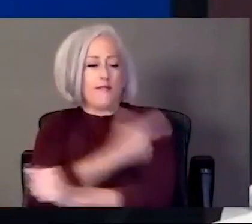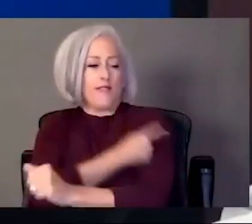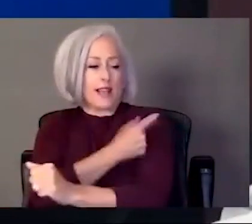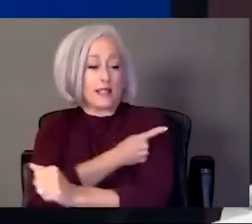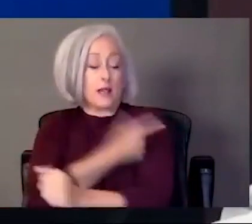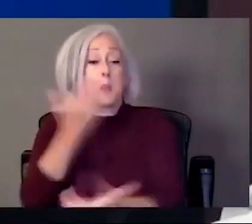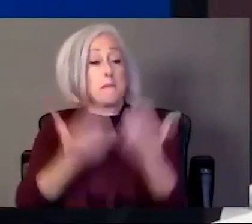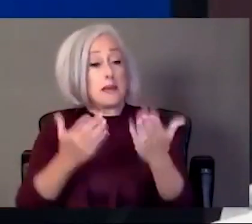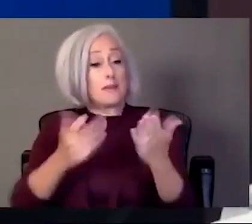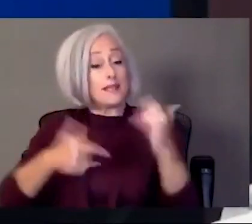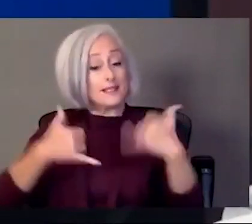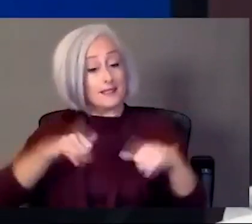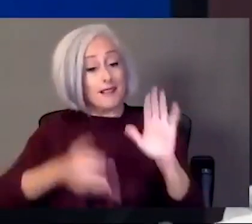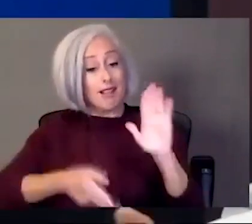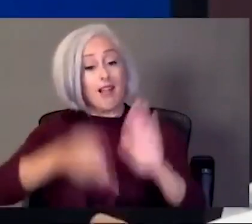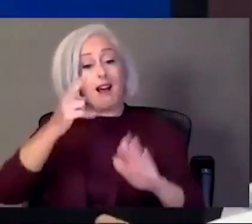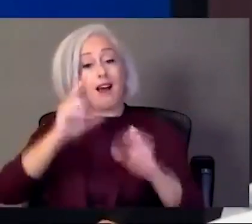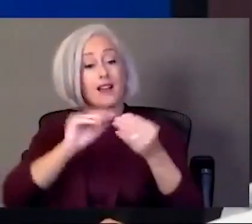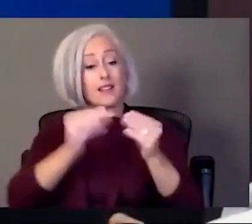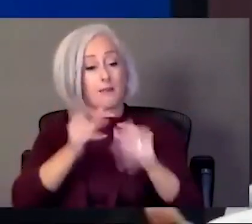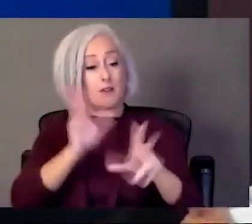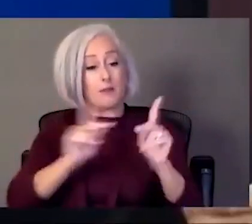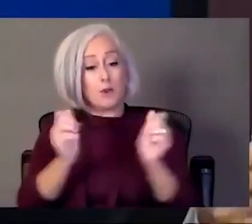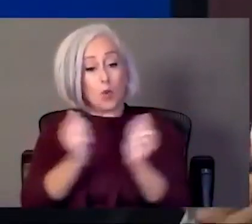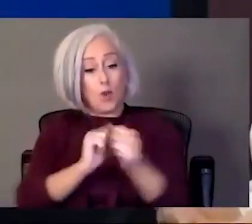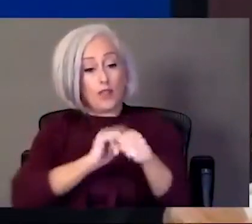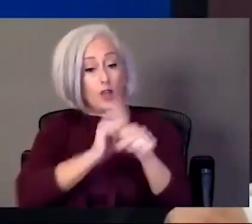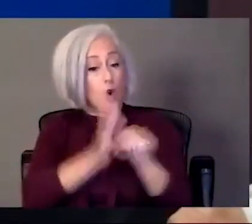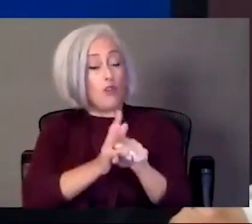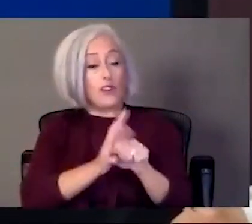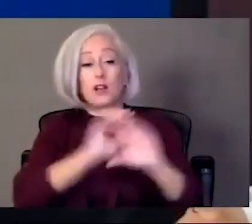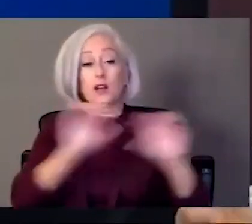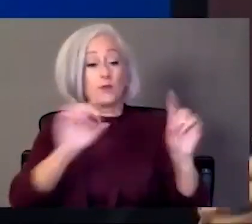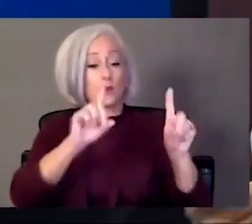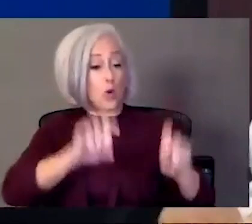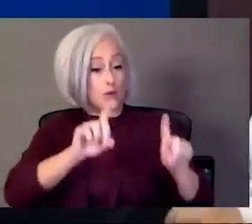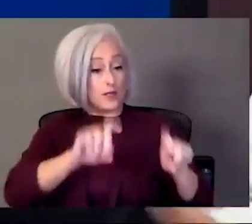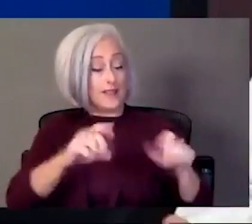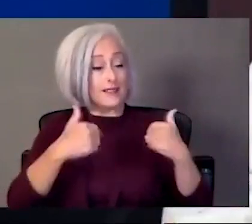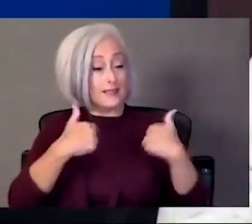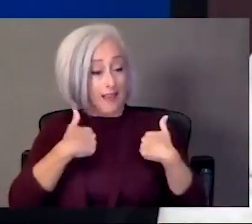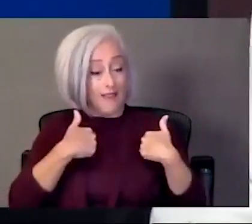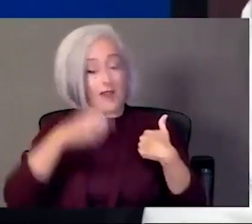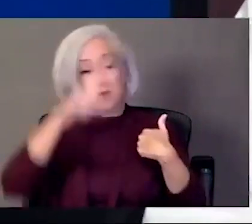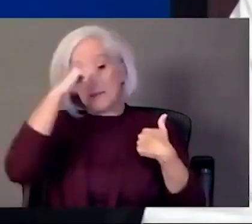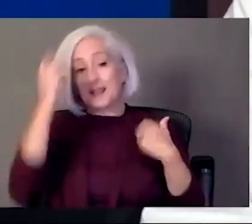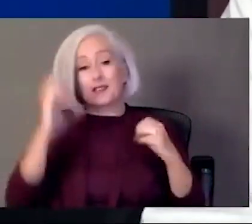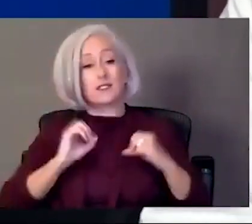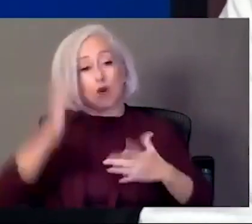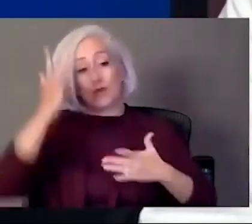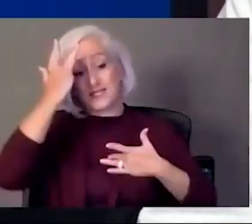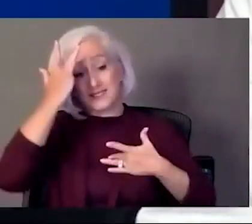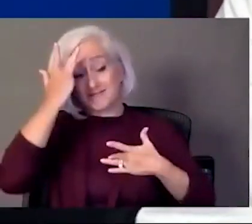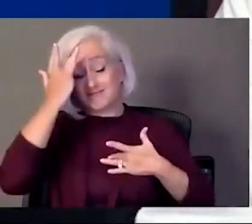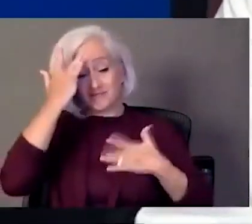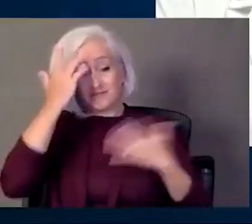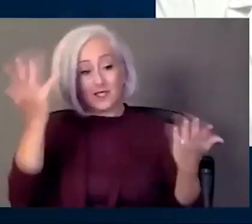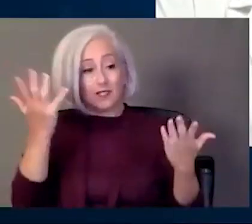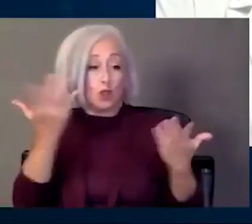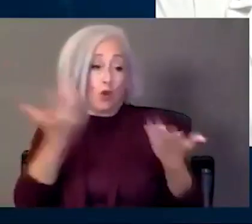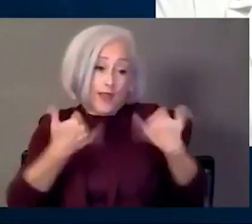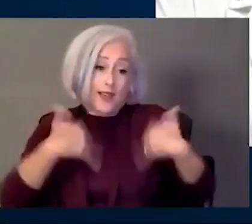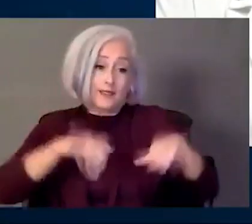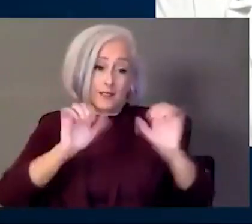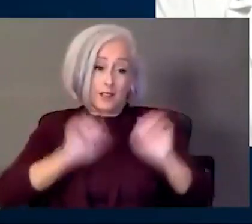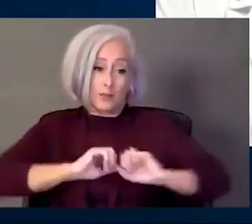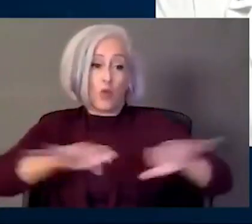but people will never know because they don't get tested because they're asymptomatic, but yet they can still spread the disease. So I think that's a concern. But that's great, if they are